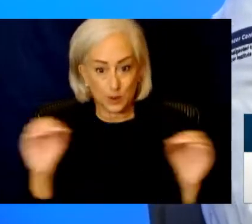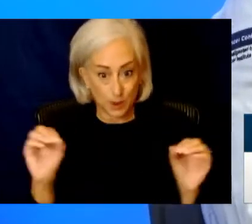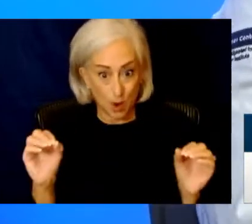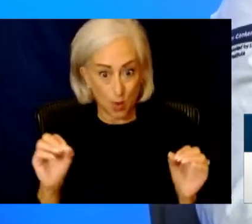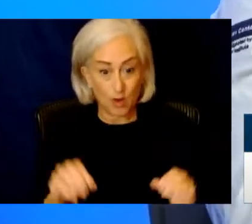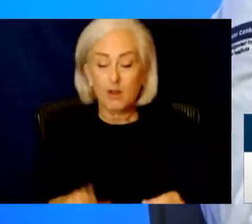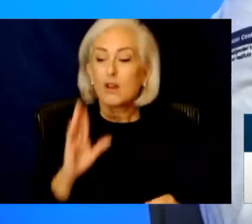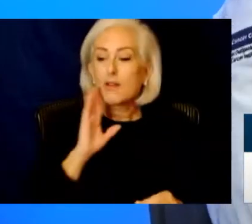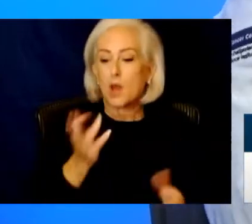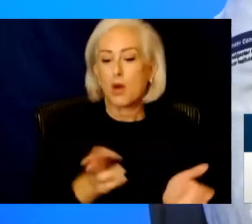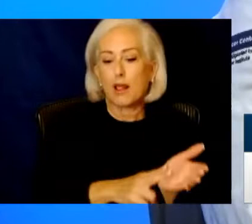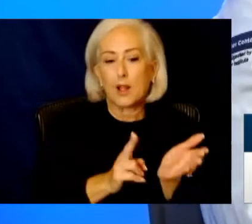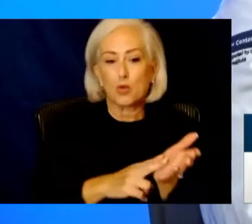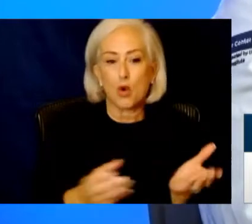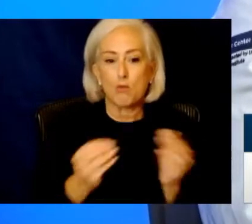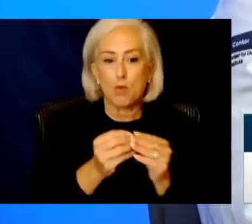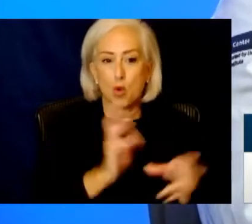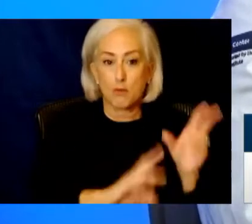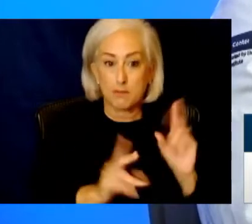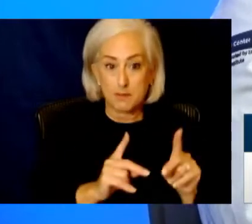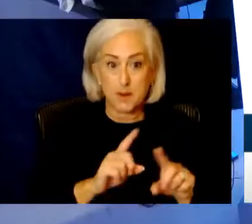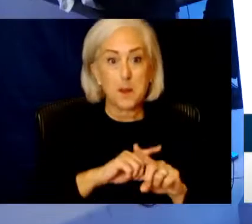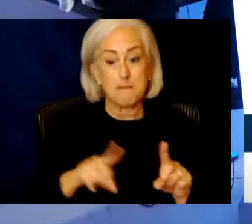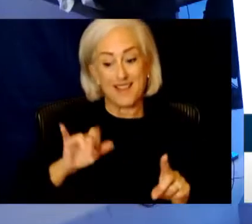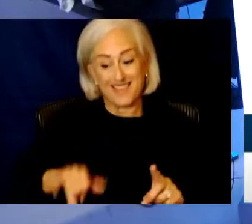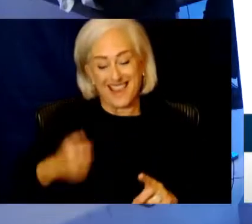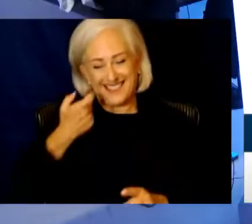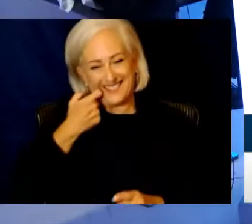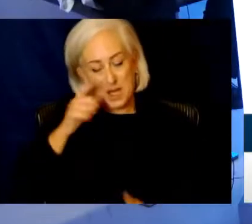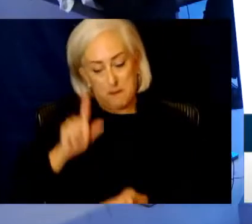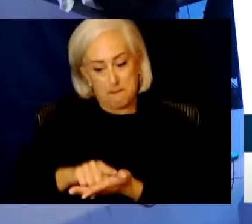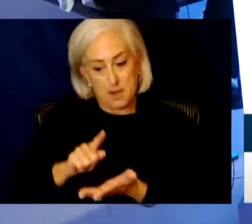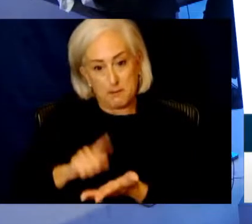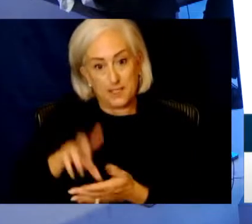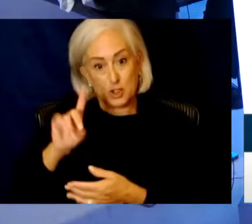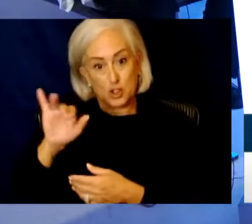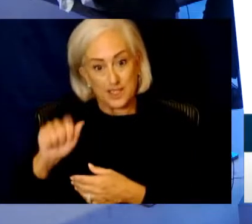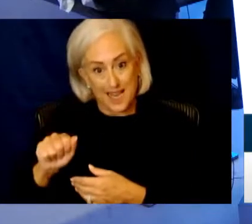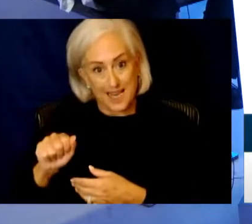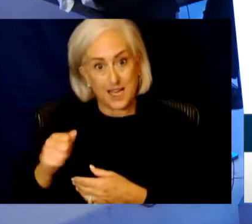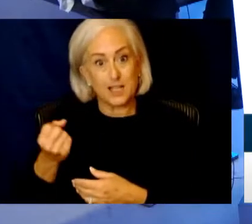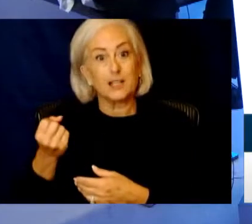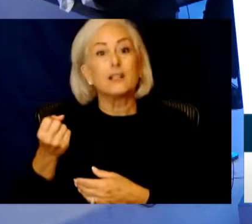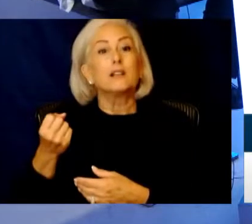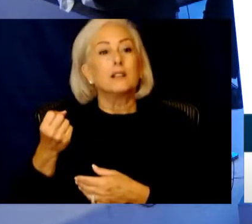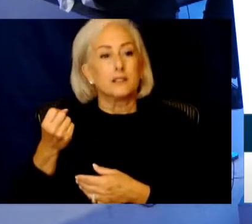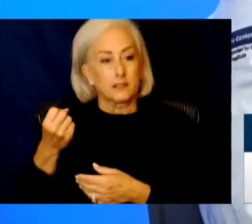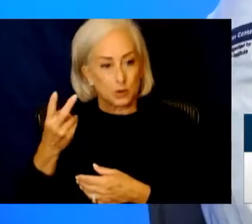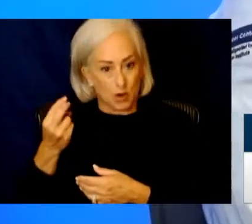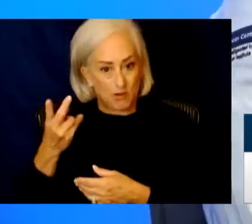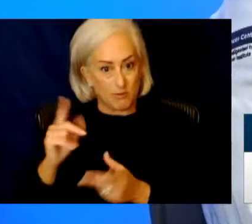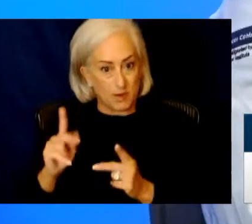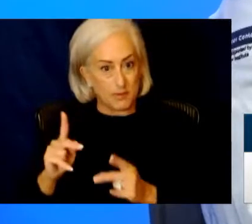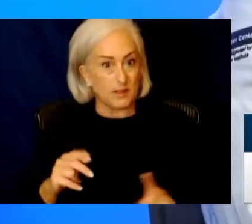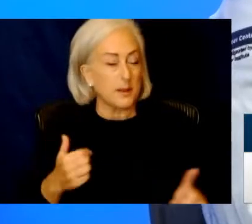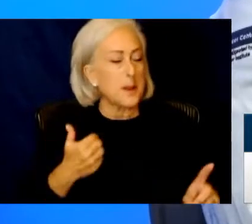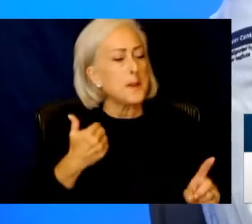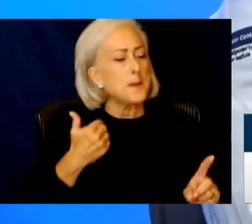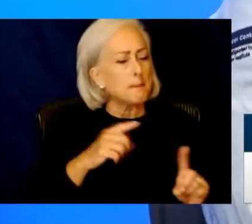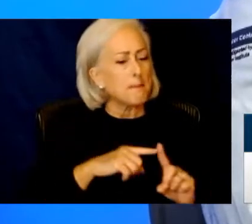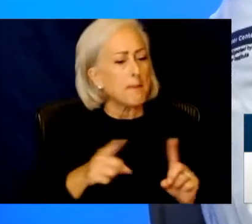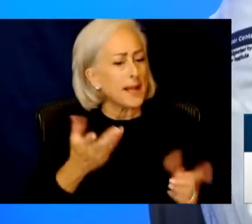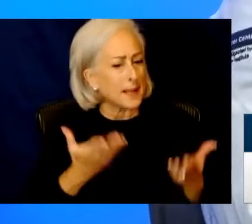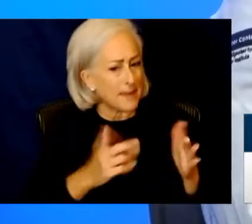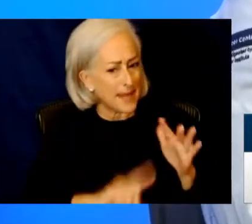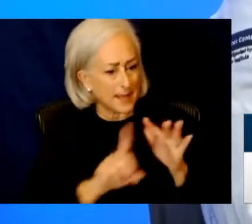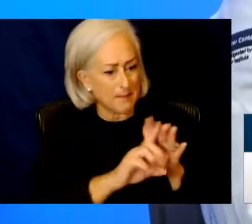now, the published data was for 12 patients. But the defect's still there, so it could come back. It definitely could come back, but we suspect a